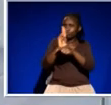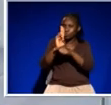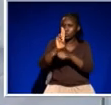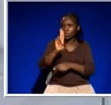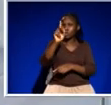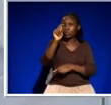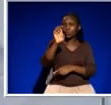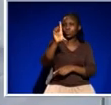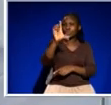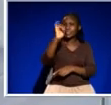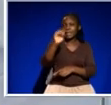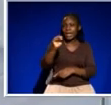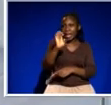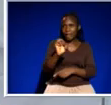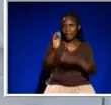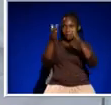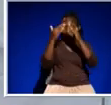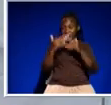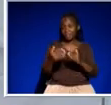Number two, we have